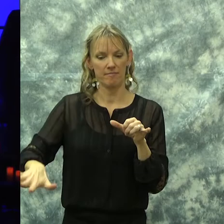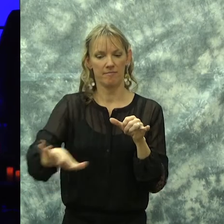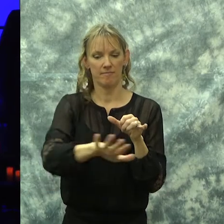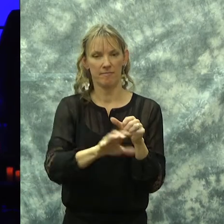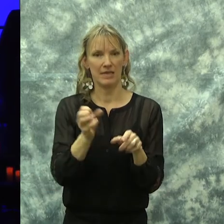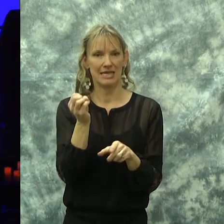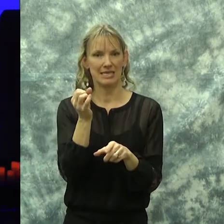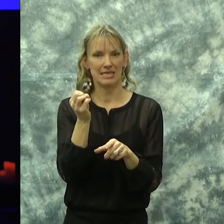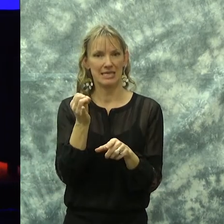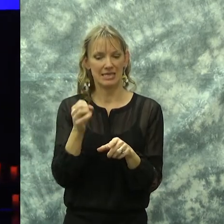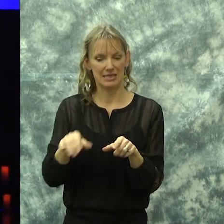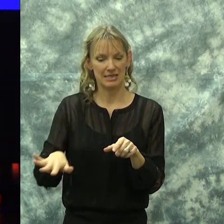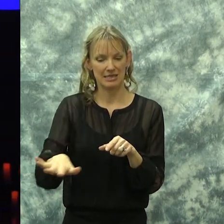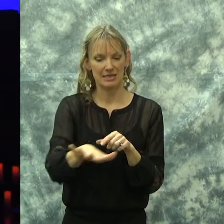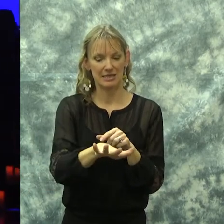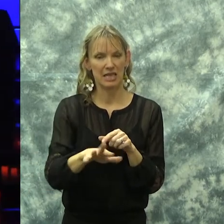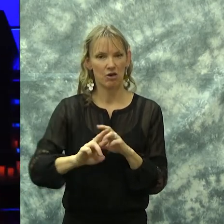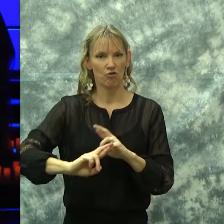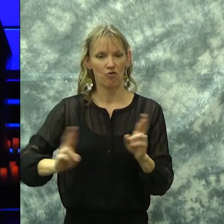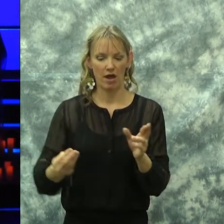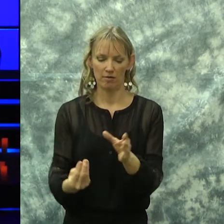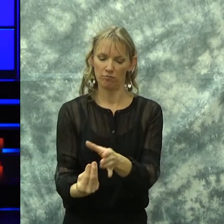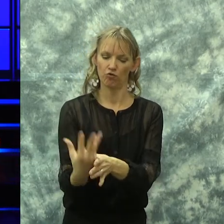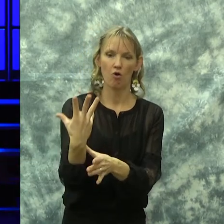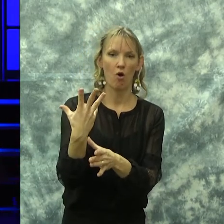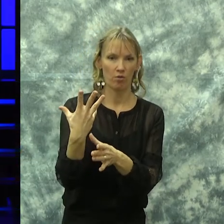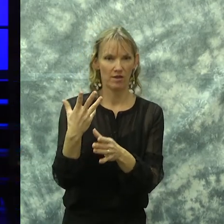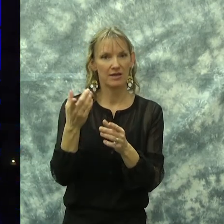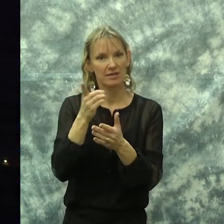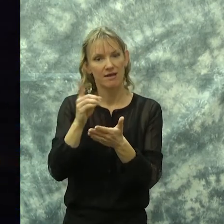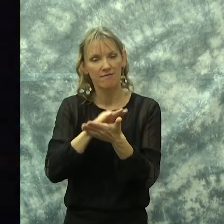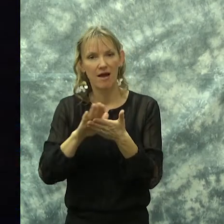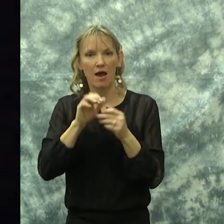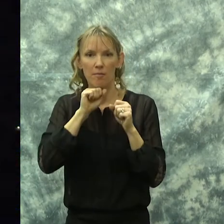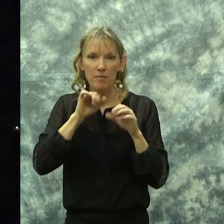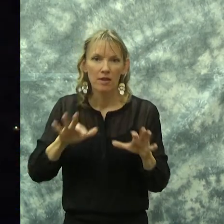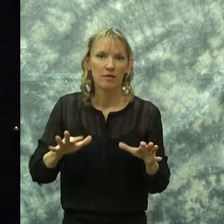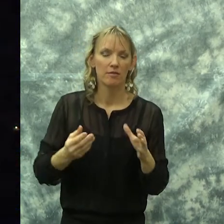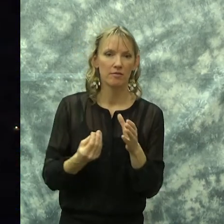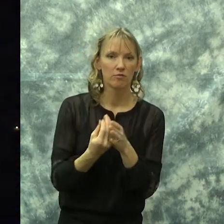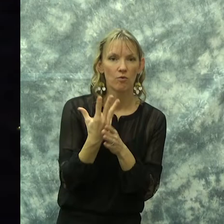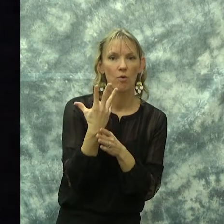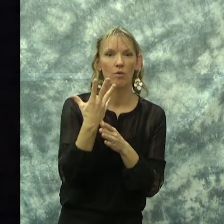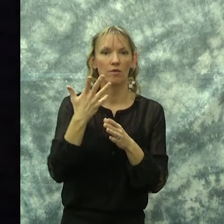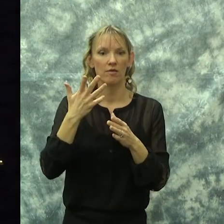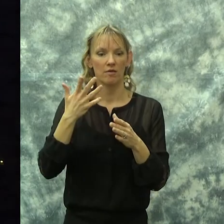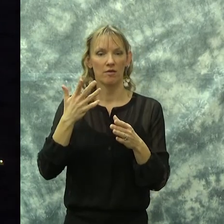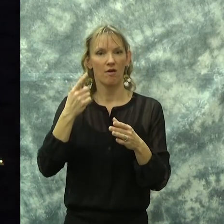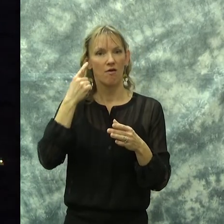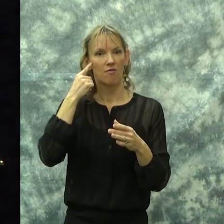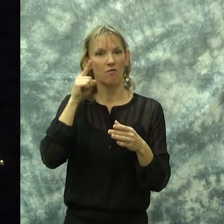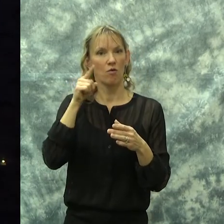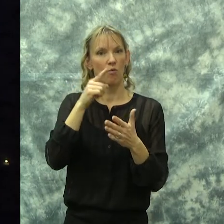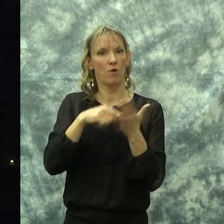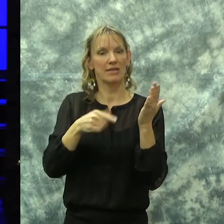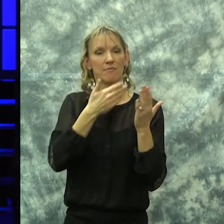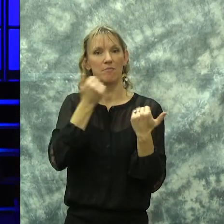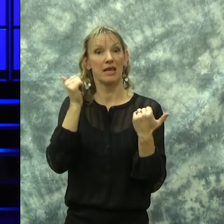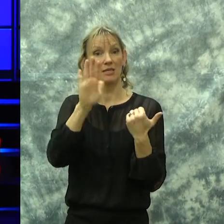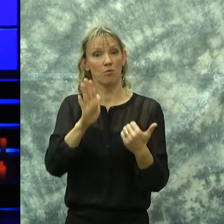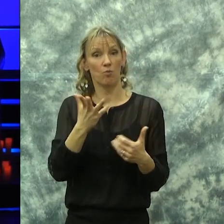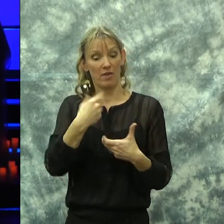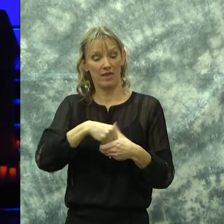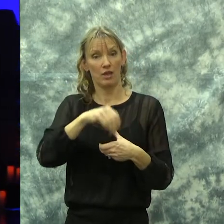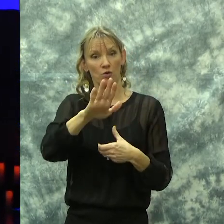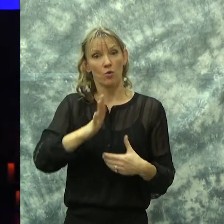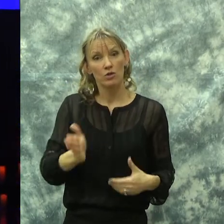divine growth. It's a seed bed for divine blessings. It's a seed bed for what's best in your soul to come